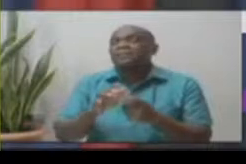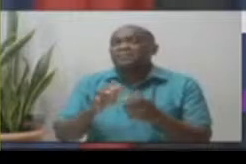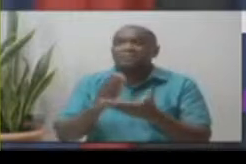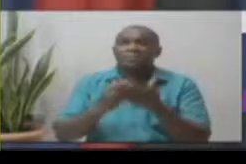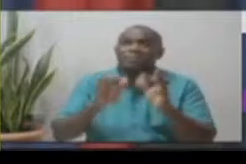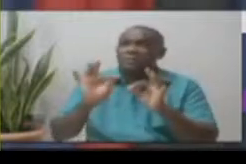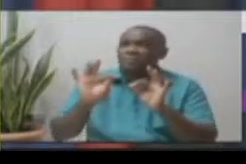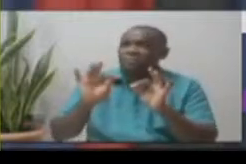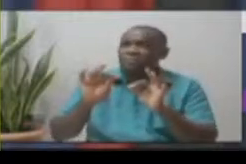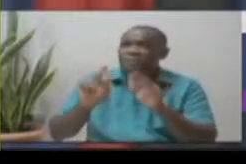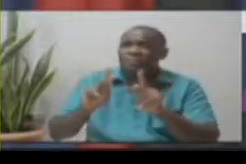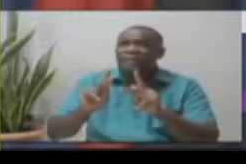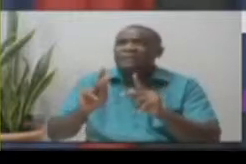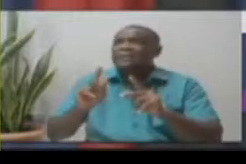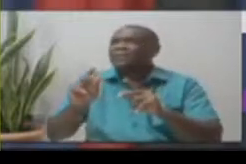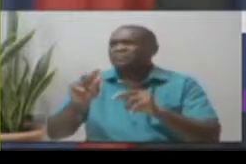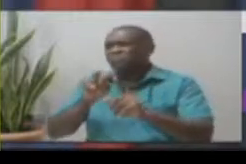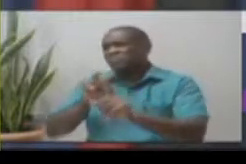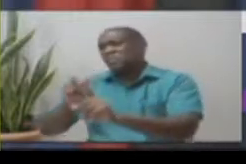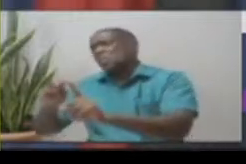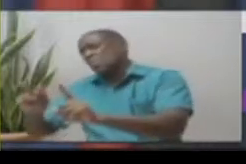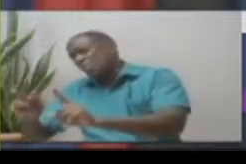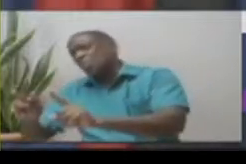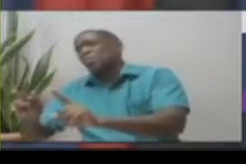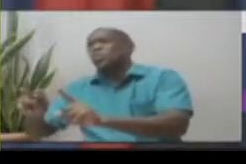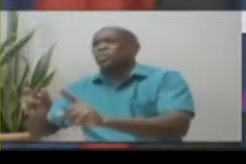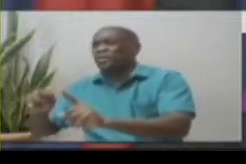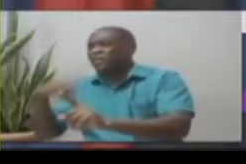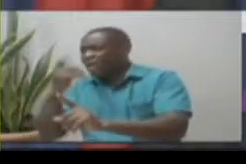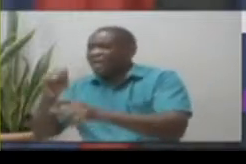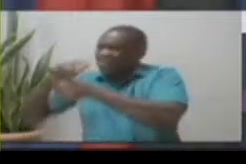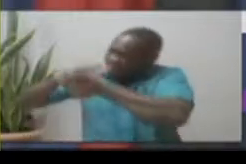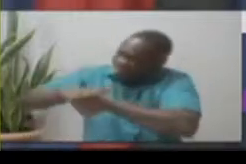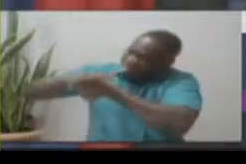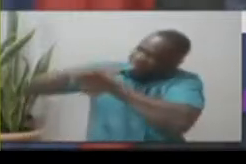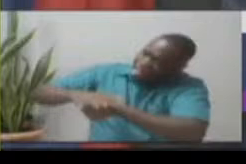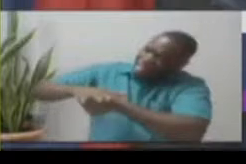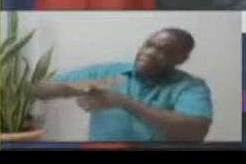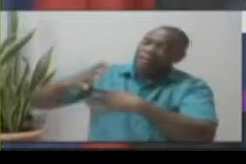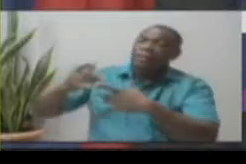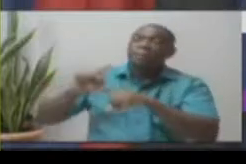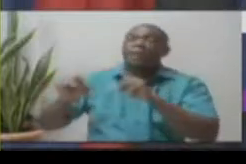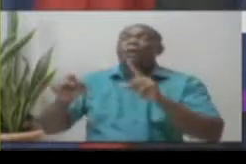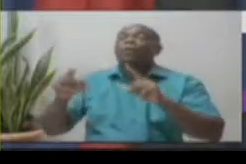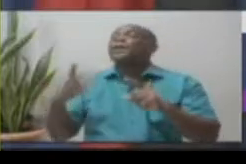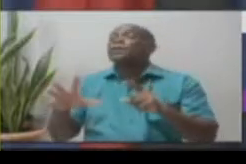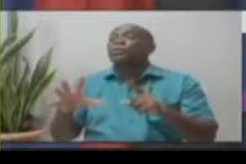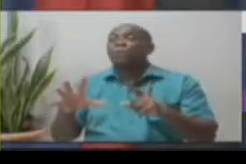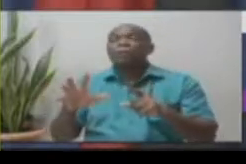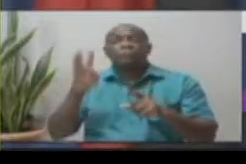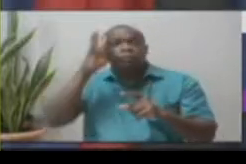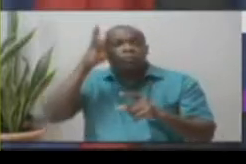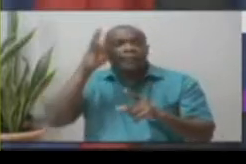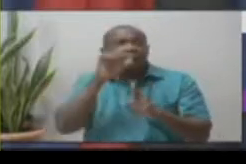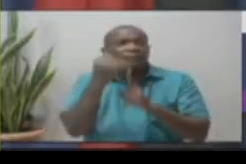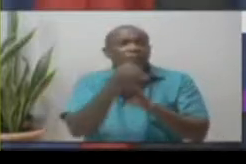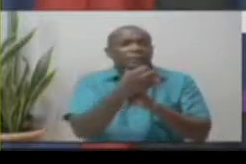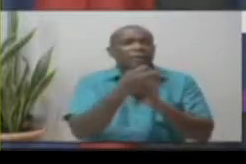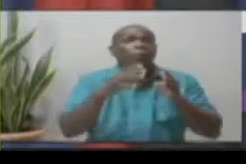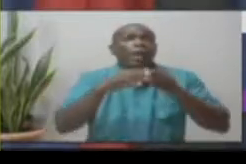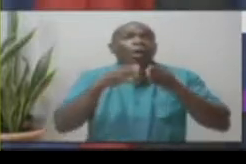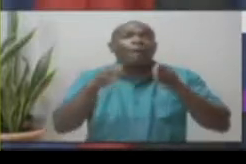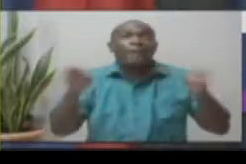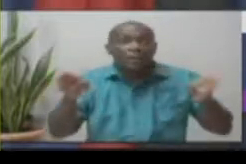The bottom line is that we don't want to create a situation where the very opening up becomes the